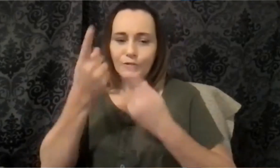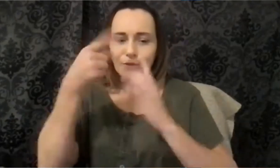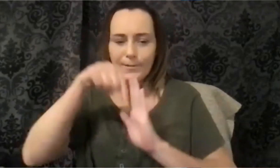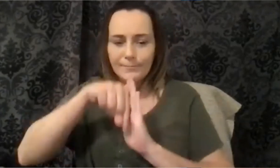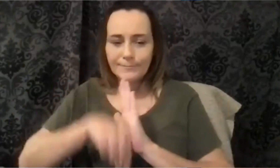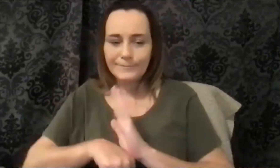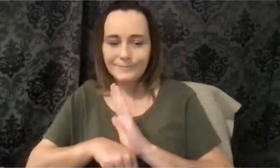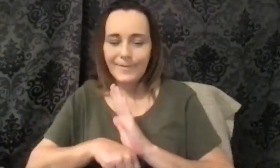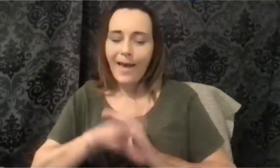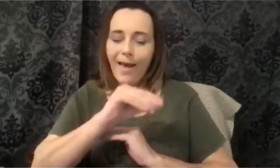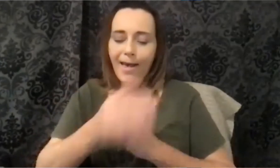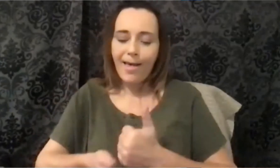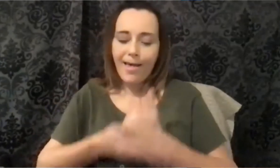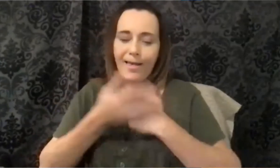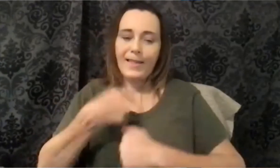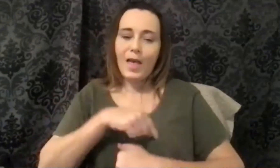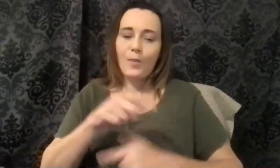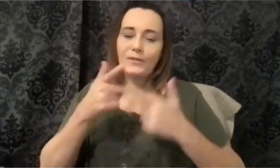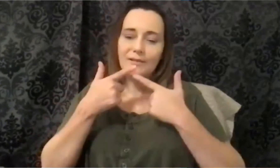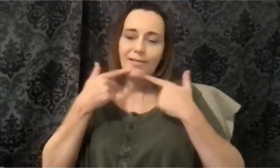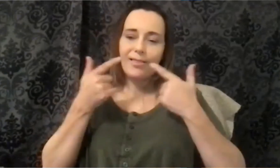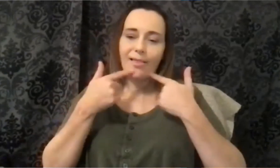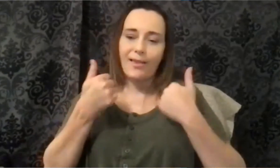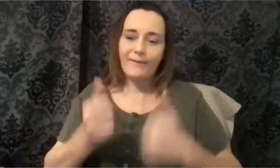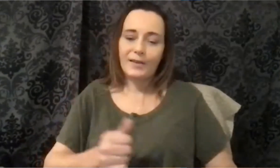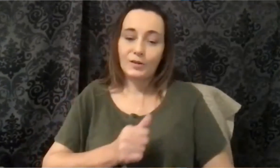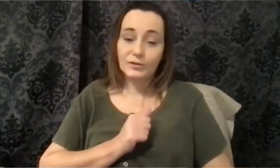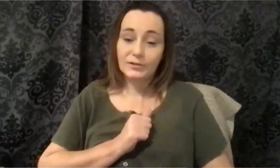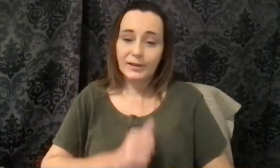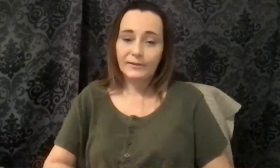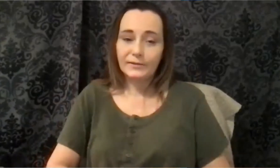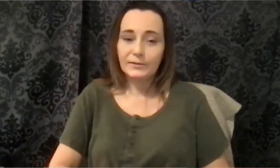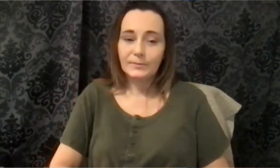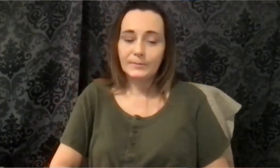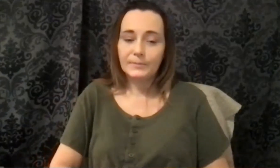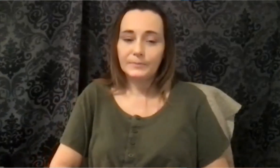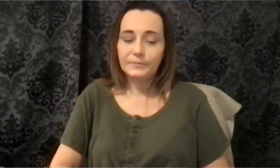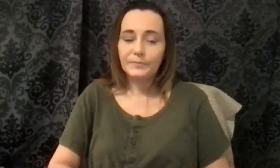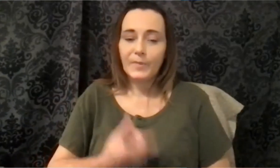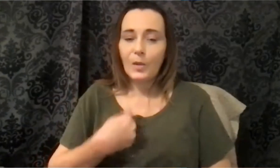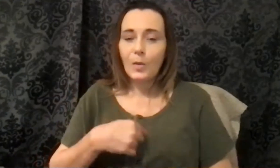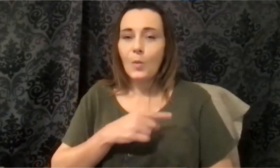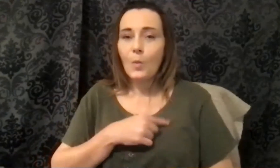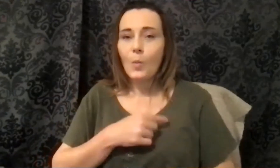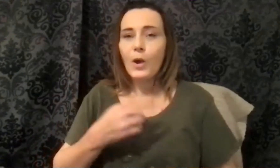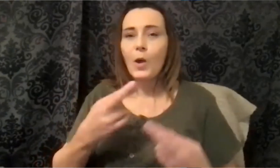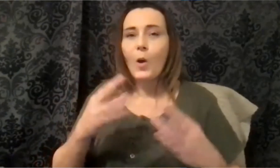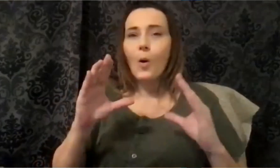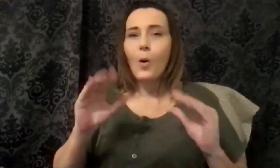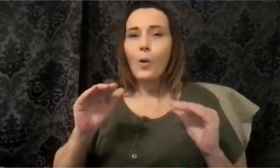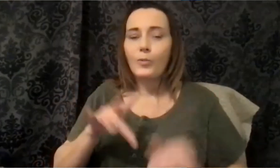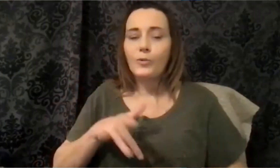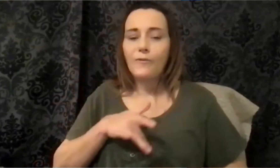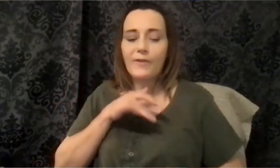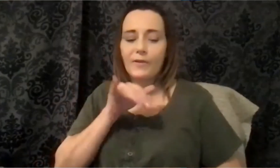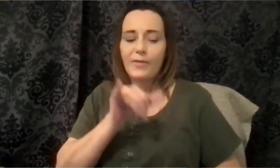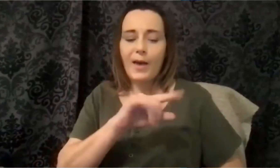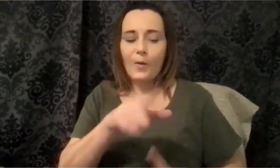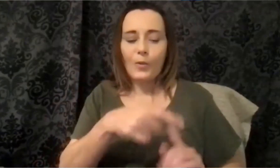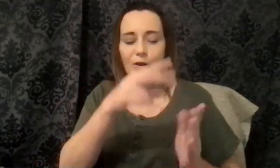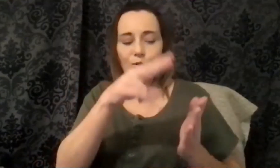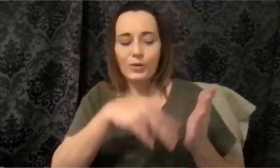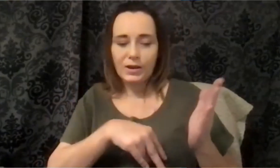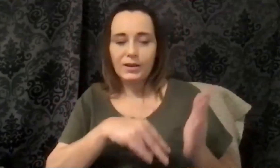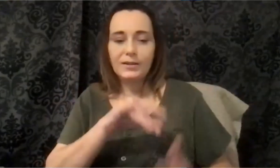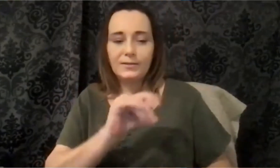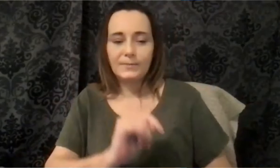laugh at ourselves. We hope you all feel that when you read the draft. Before we